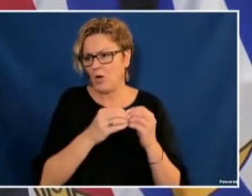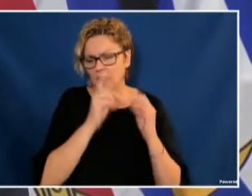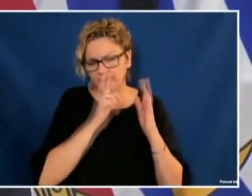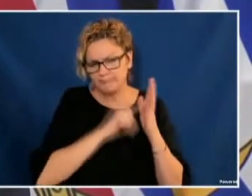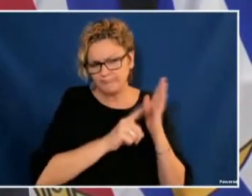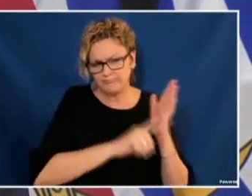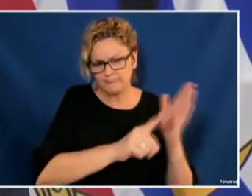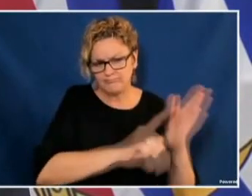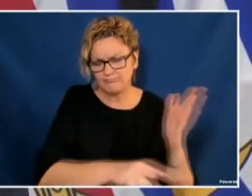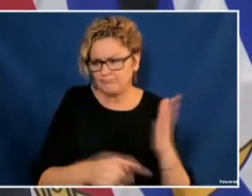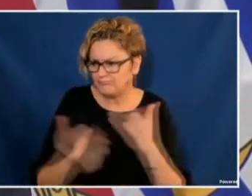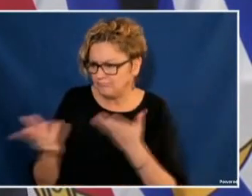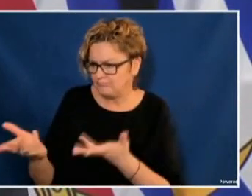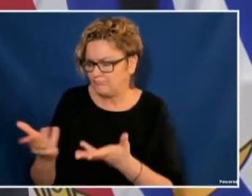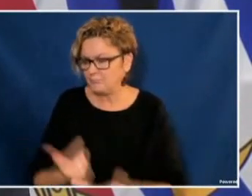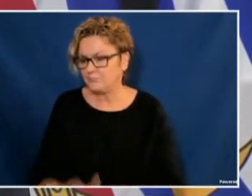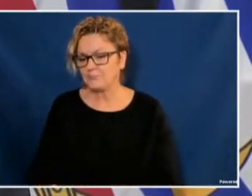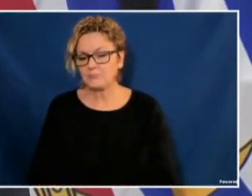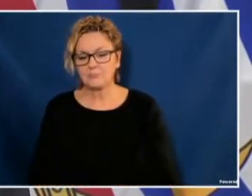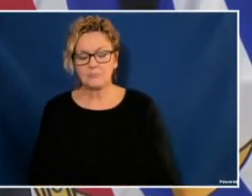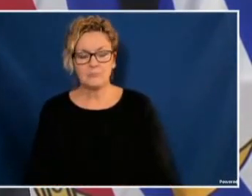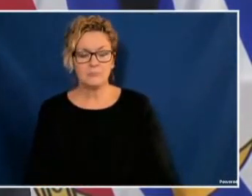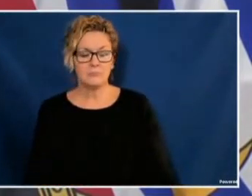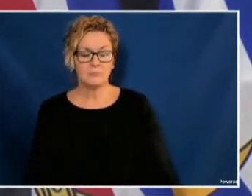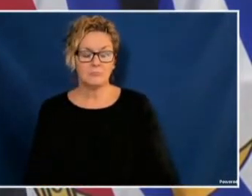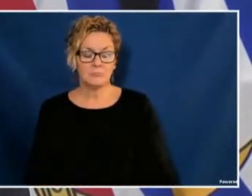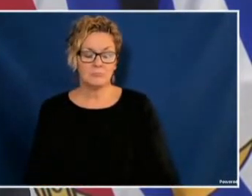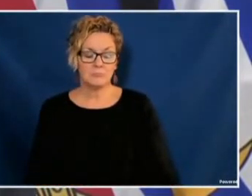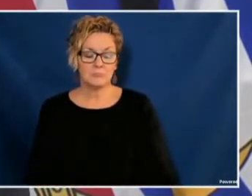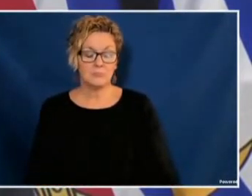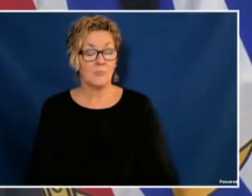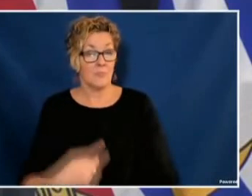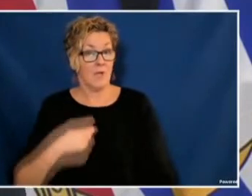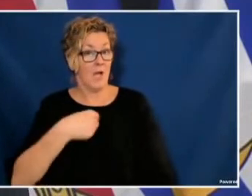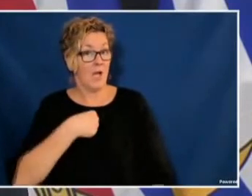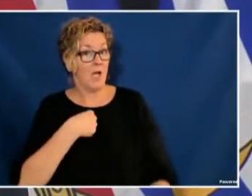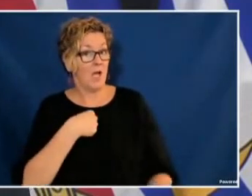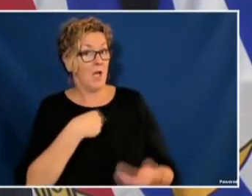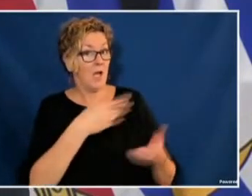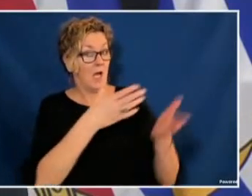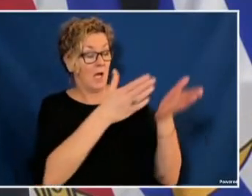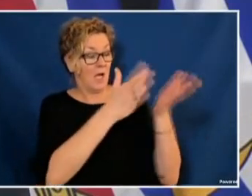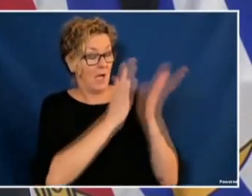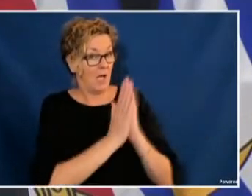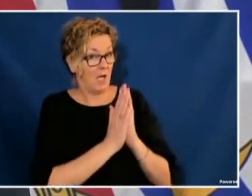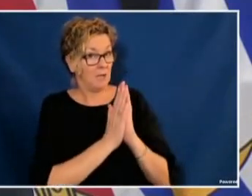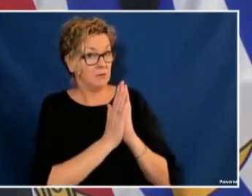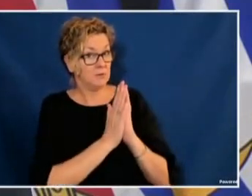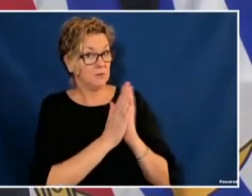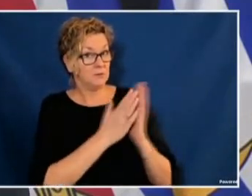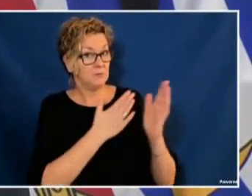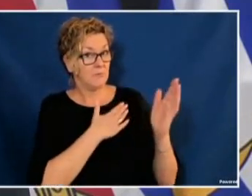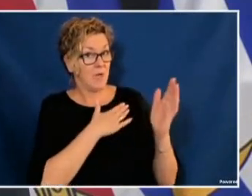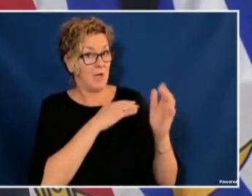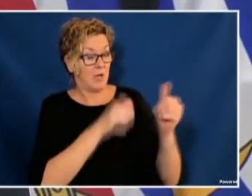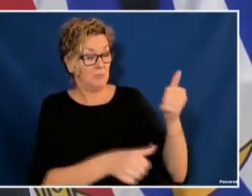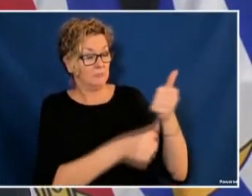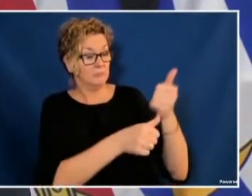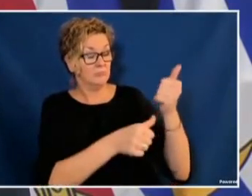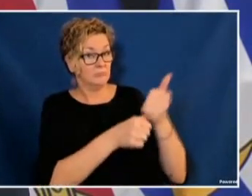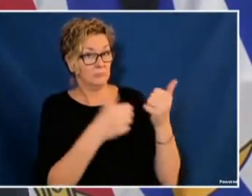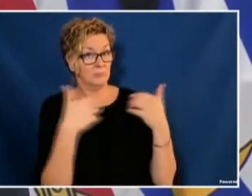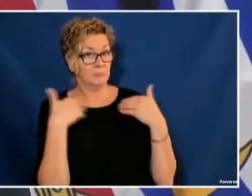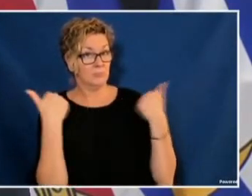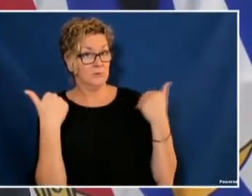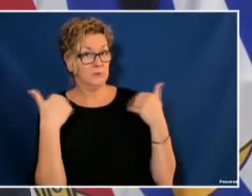me his recommendations, and I'll see what those are, and then we'll act on those. And if more is required, of course, more will be required. Je